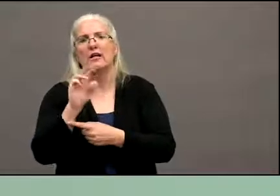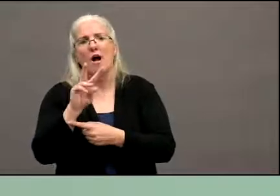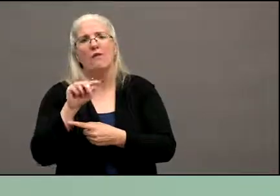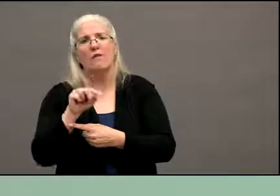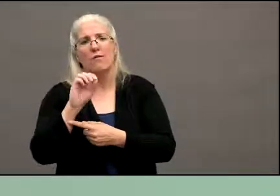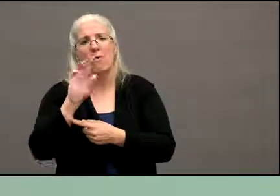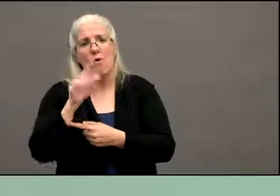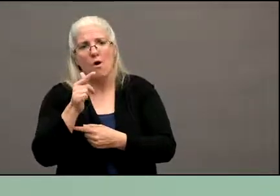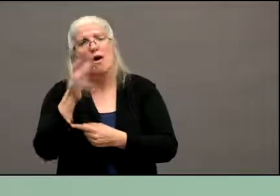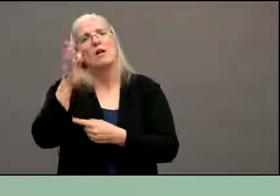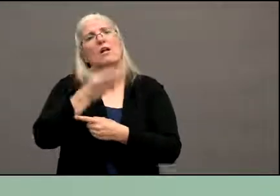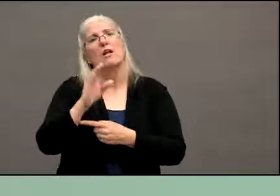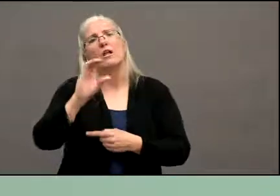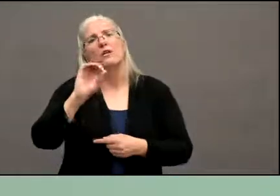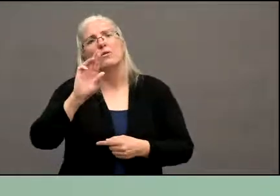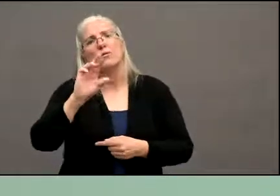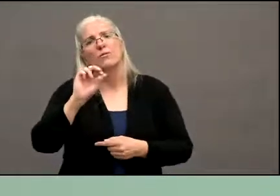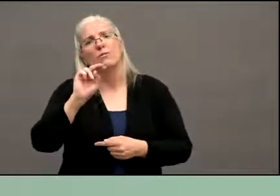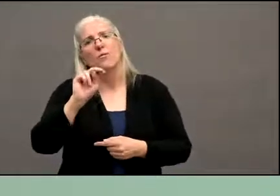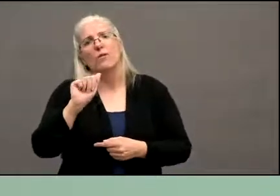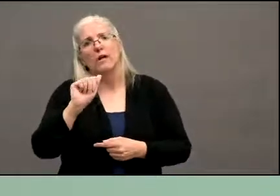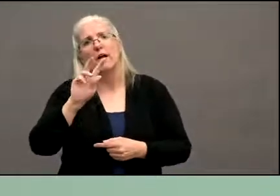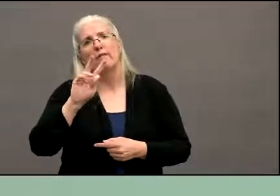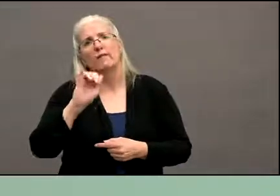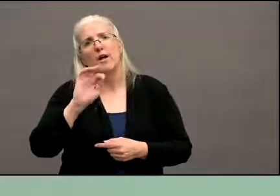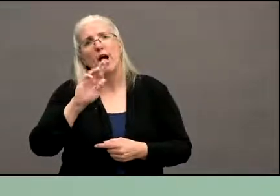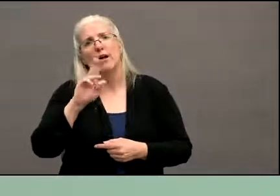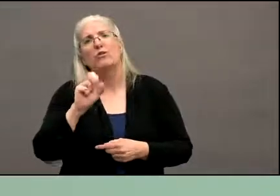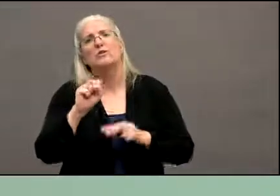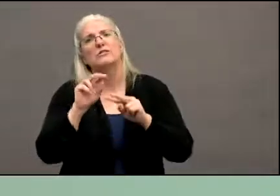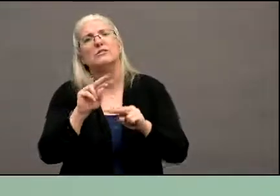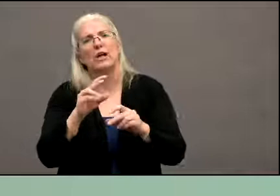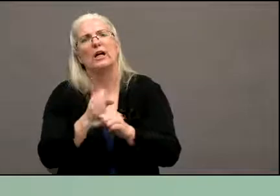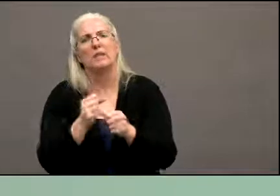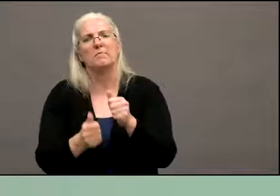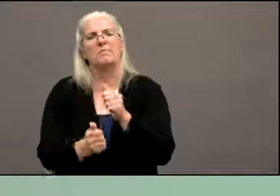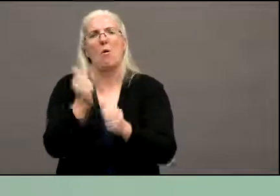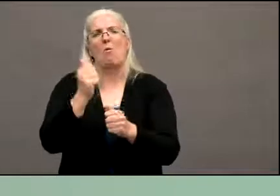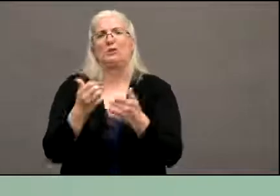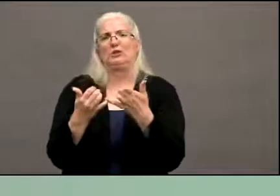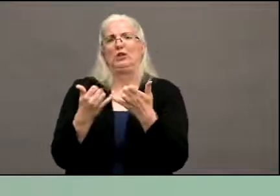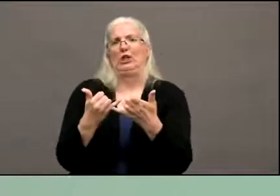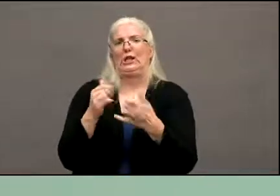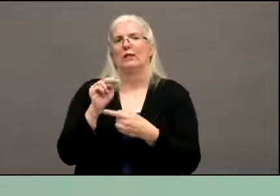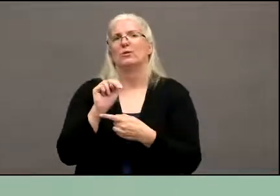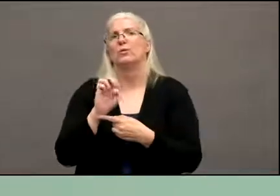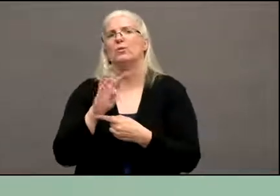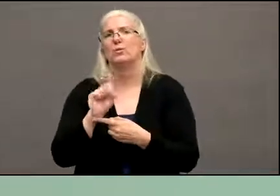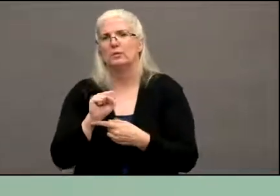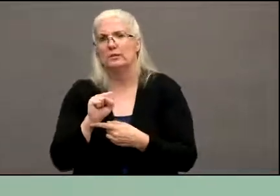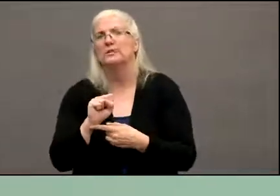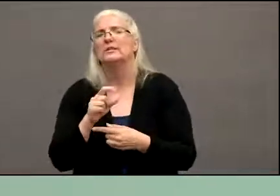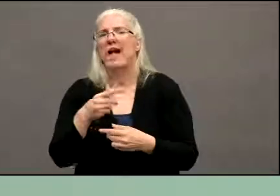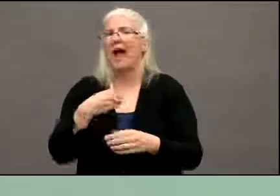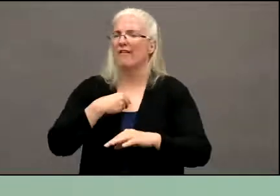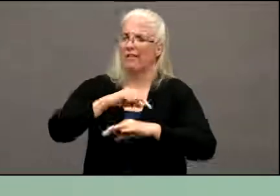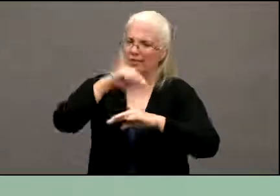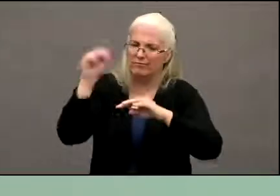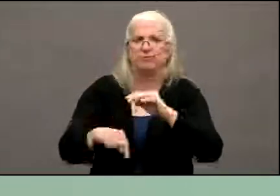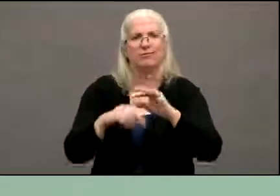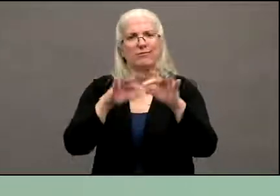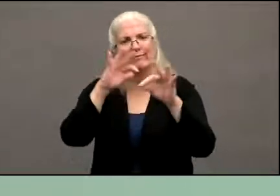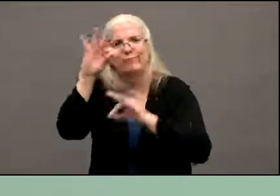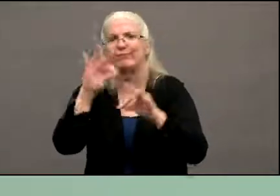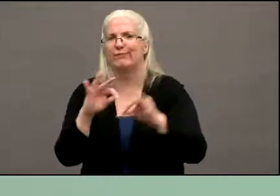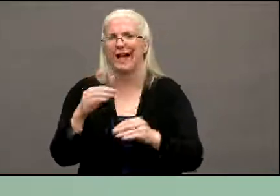secgov.org/coronavirus. It is the most comprehensive website. Everything we've got, we put it up there. So, I think what that does too is that it